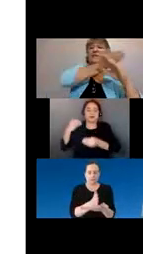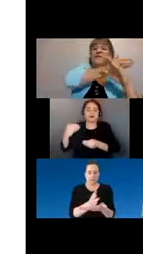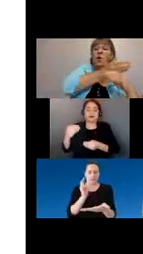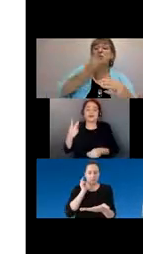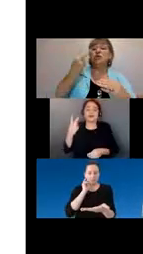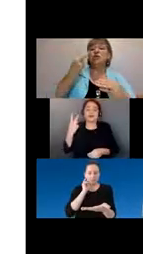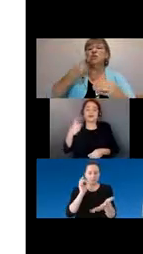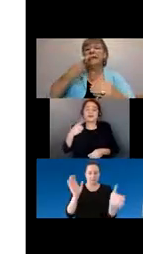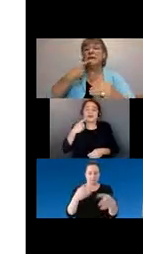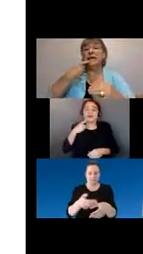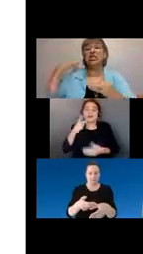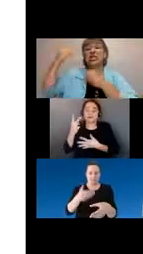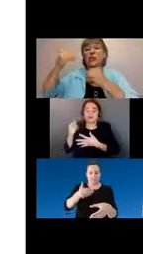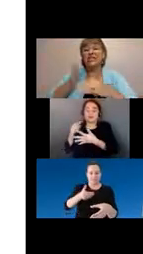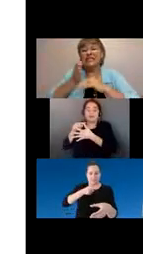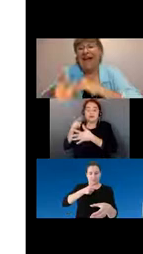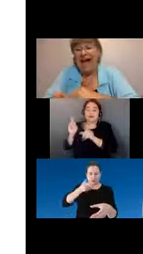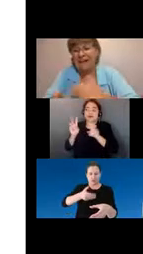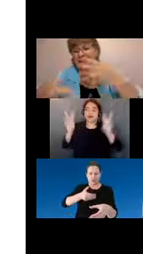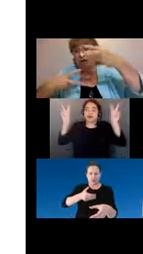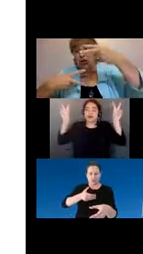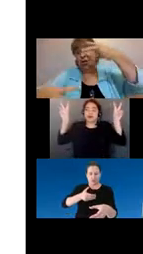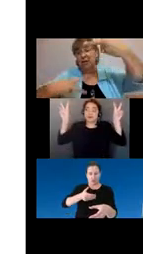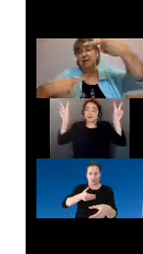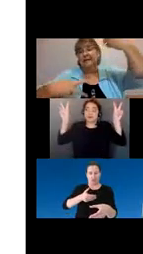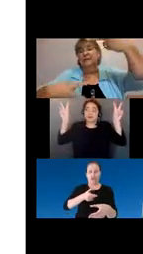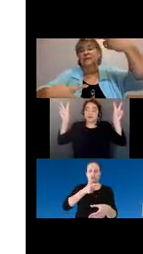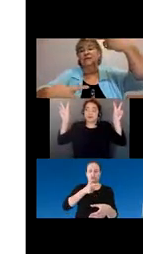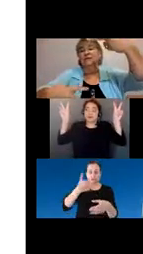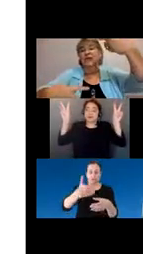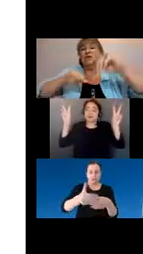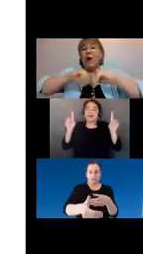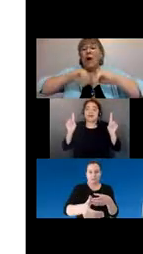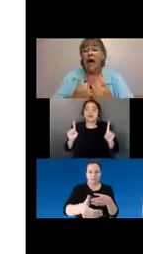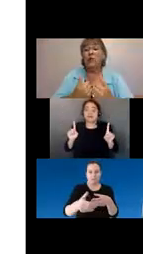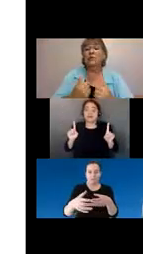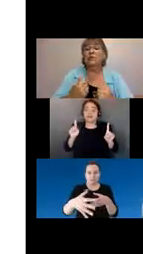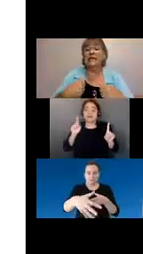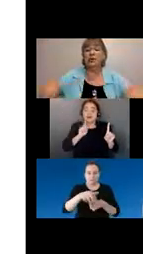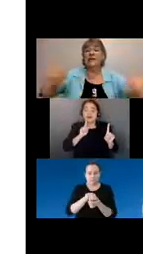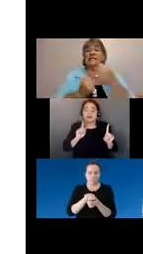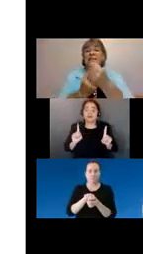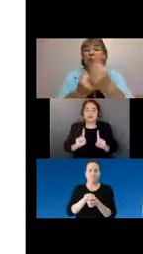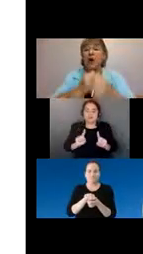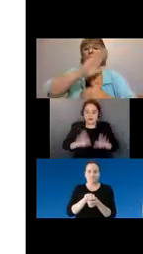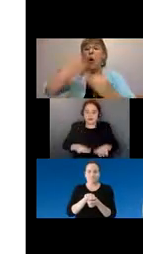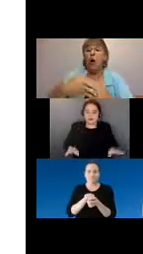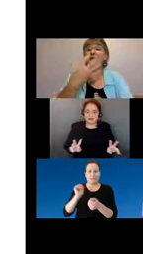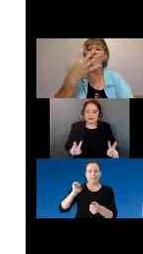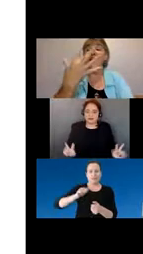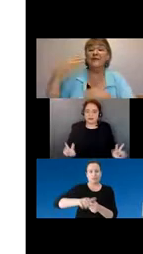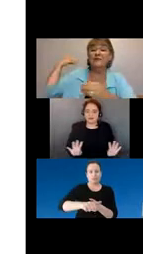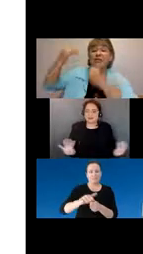generations before, two hearing generations after. So how can we support